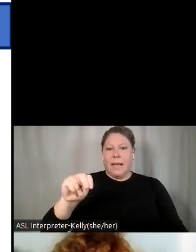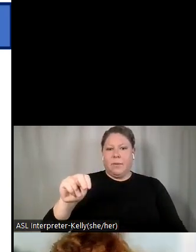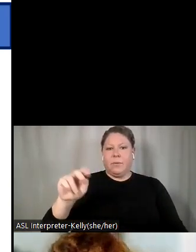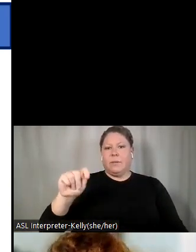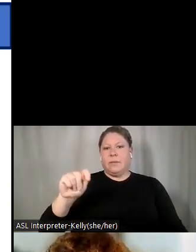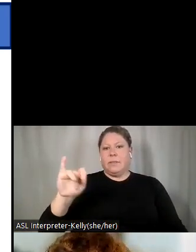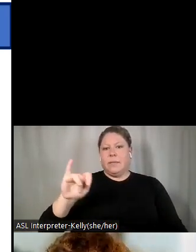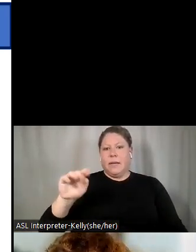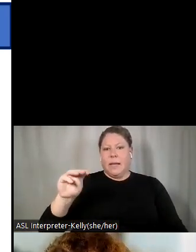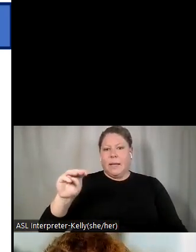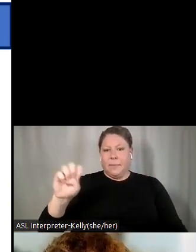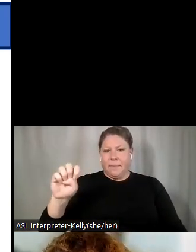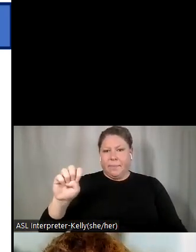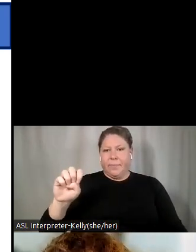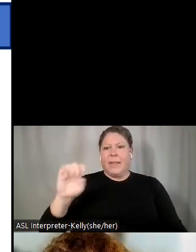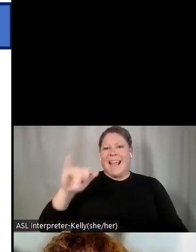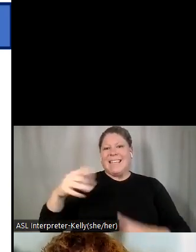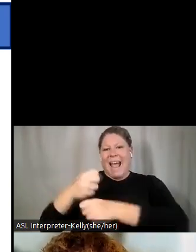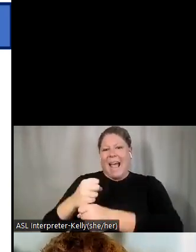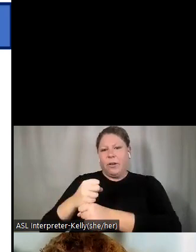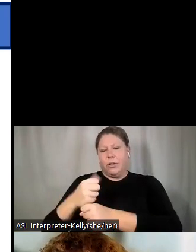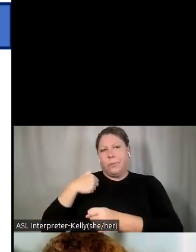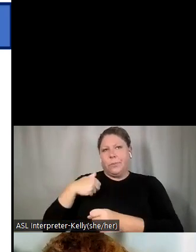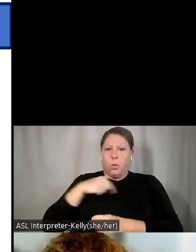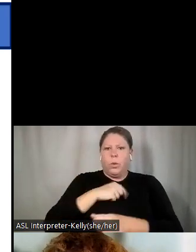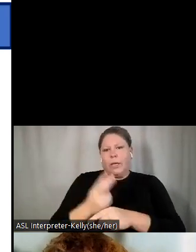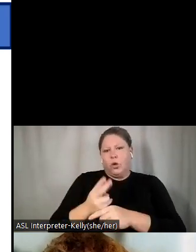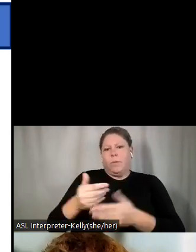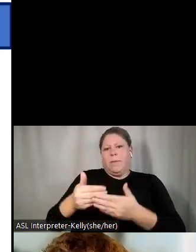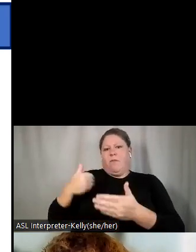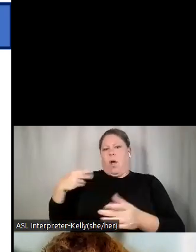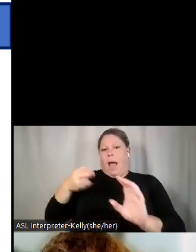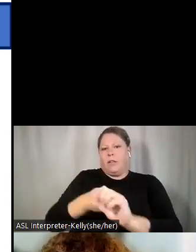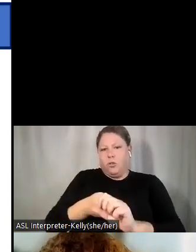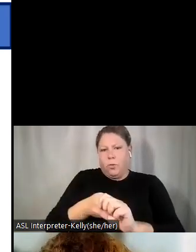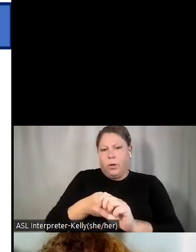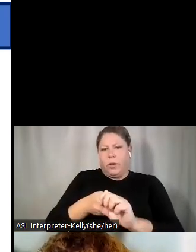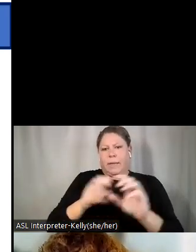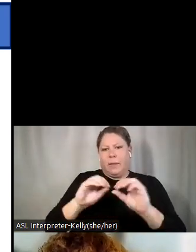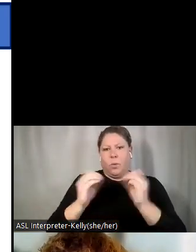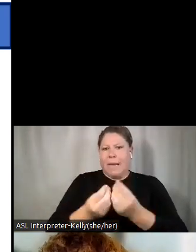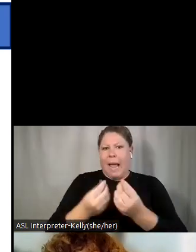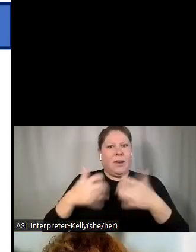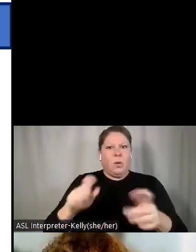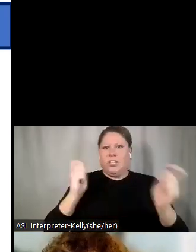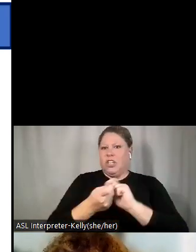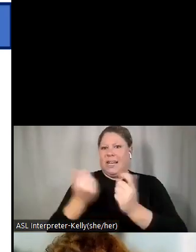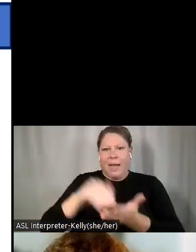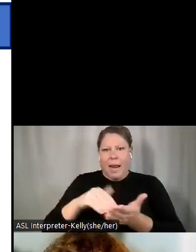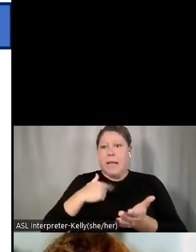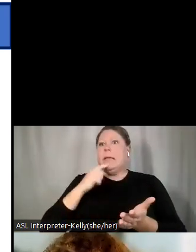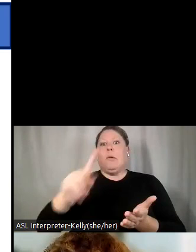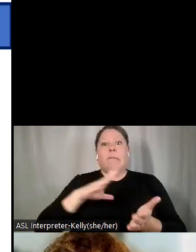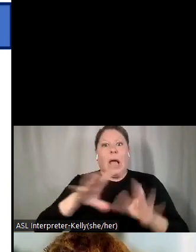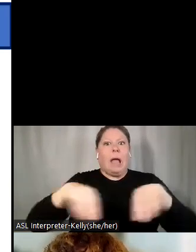acronym that CDPH was using before I arrived, and I didn't want to make yet another change. So I said, okay, well, we'll go